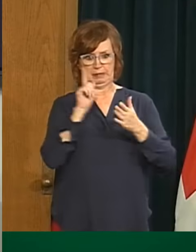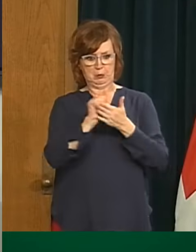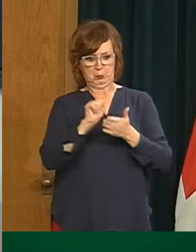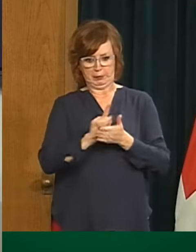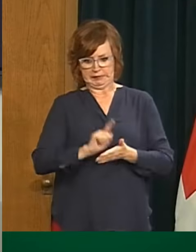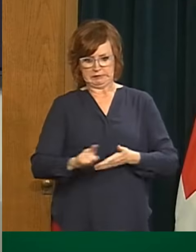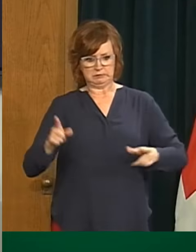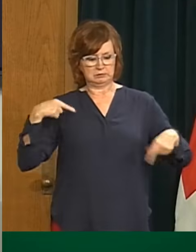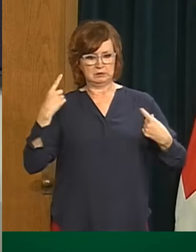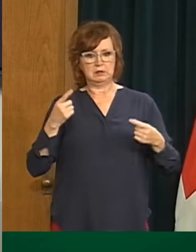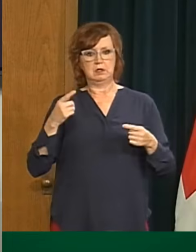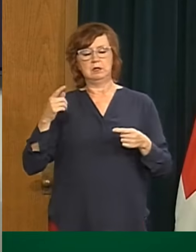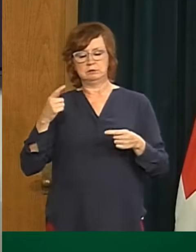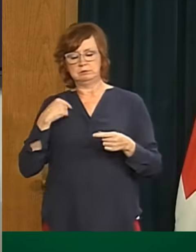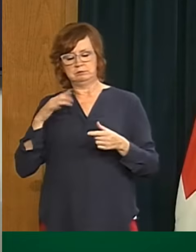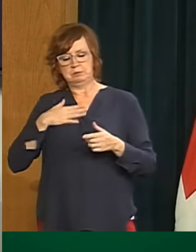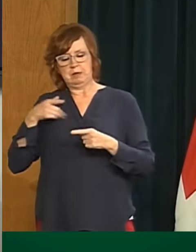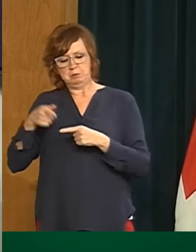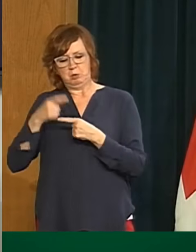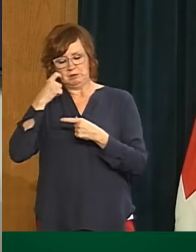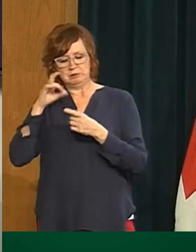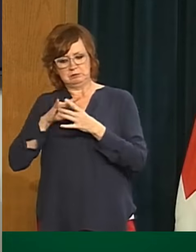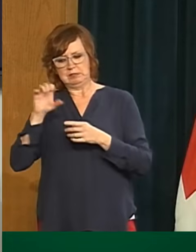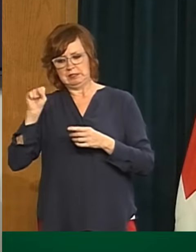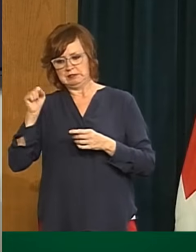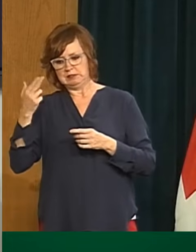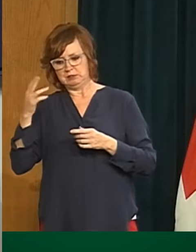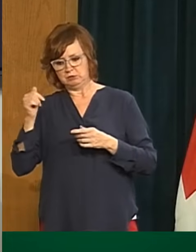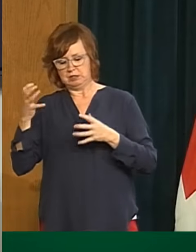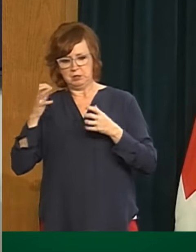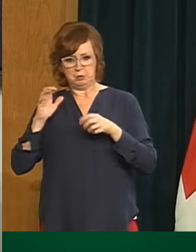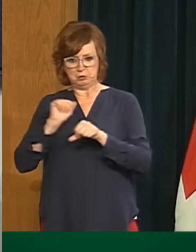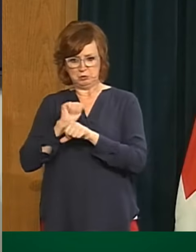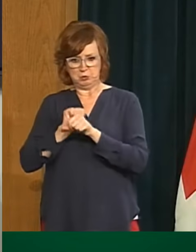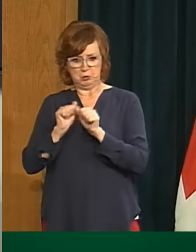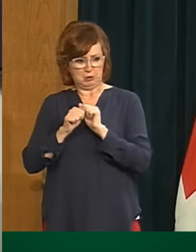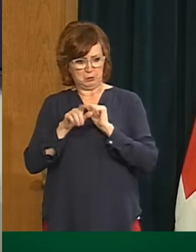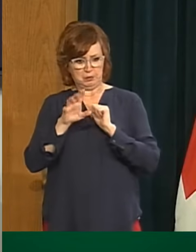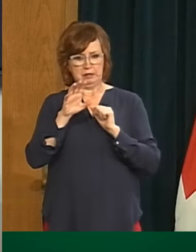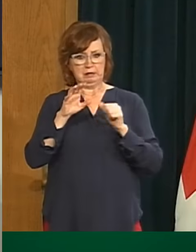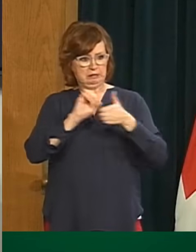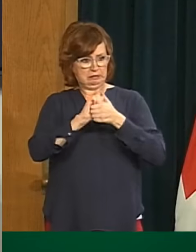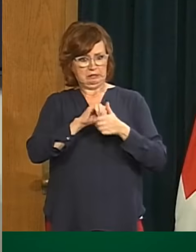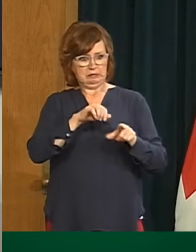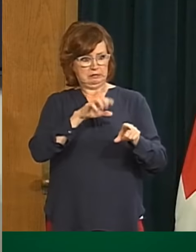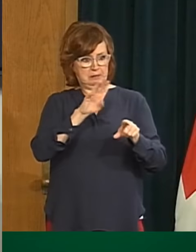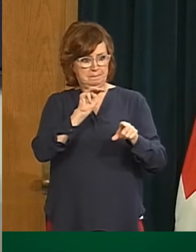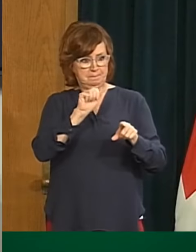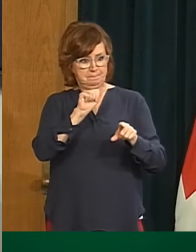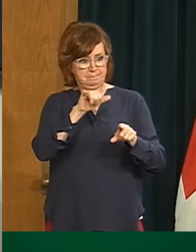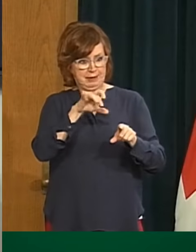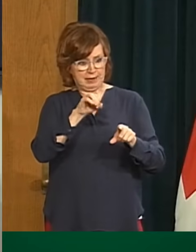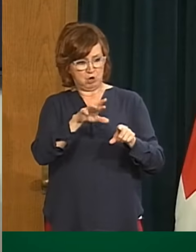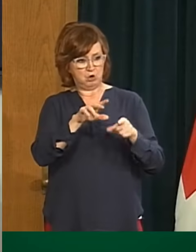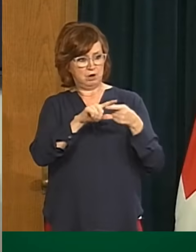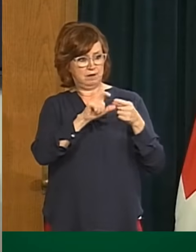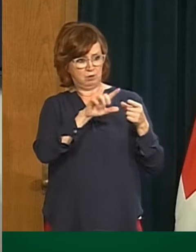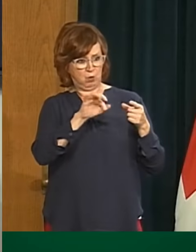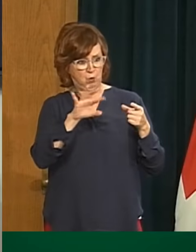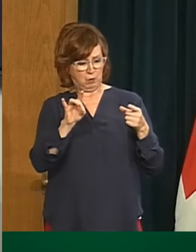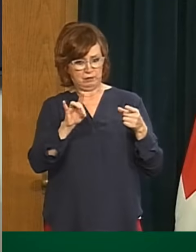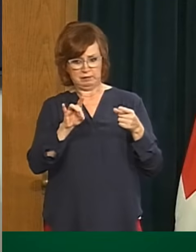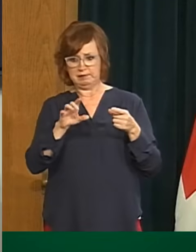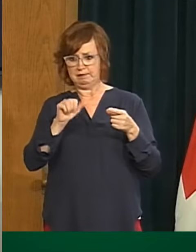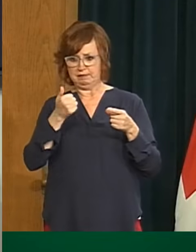the way in which the SHA wants to work with our partners, like communities, the mayor of Lloydminster, or councilmen, or anyone in